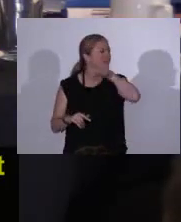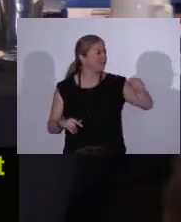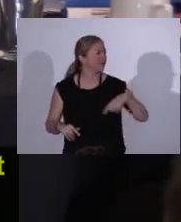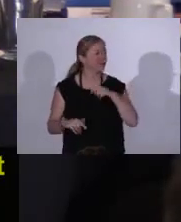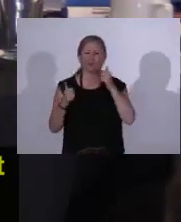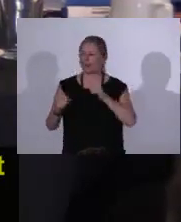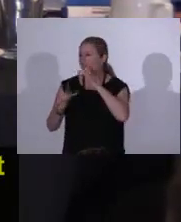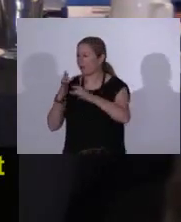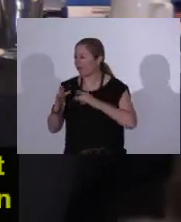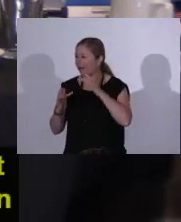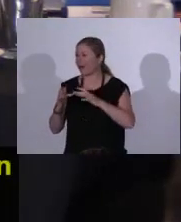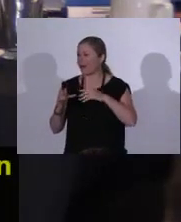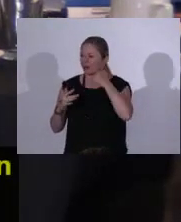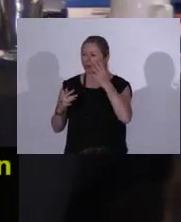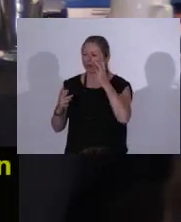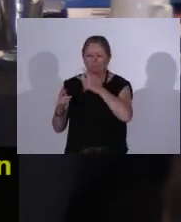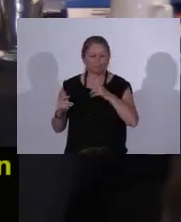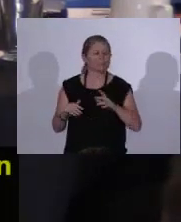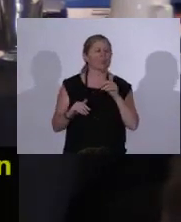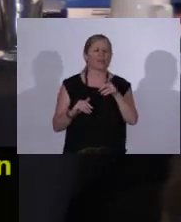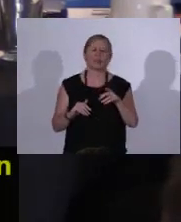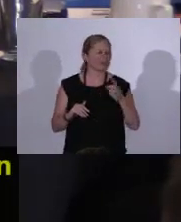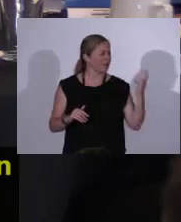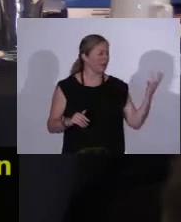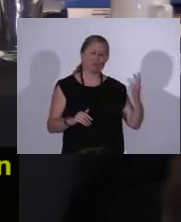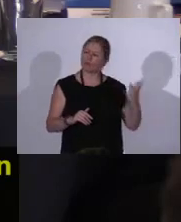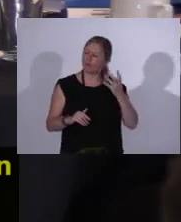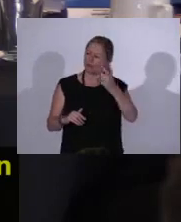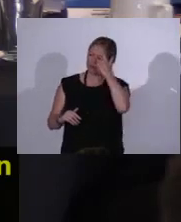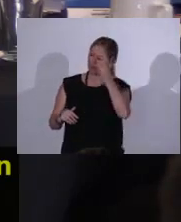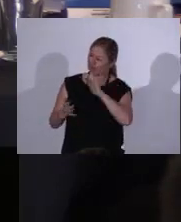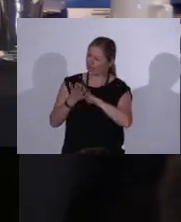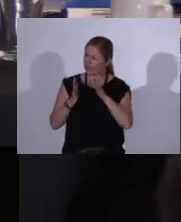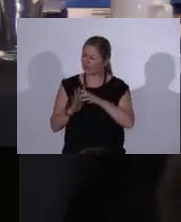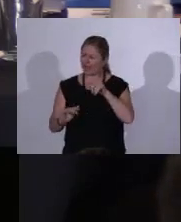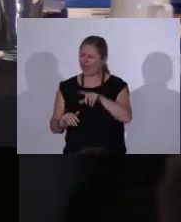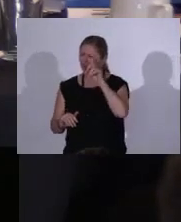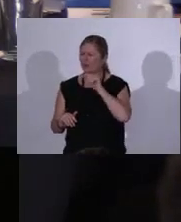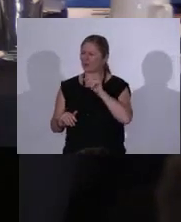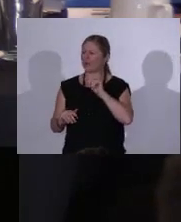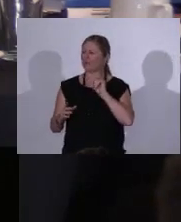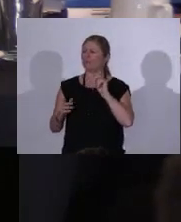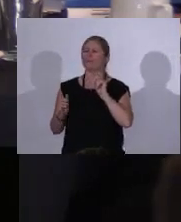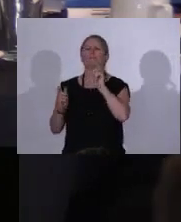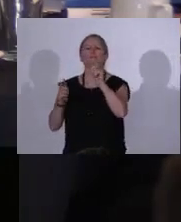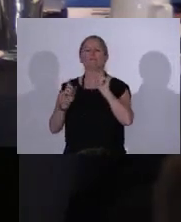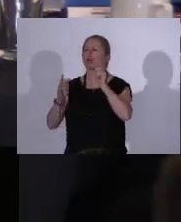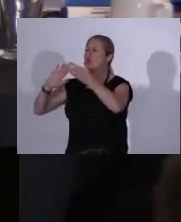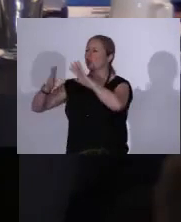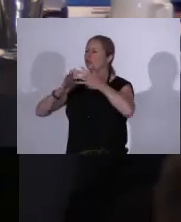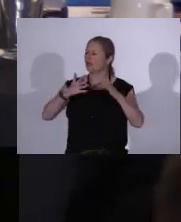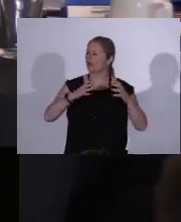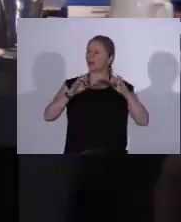I was just wondering, I guess for all of you, do you have any ideas of how you actually, you know, go out into the community and spread